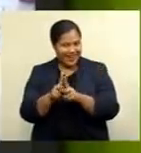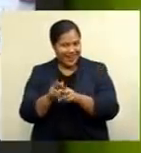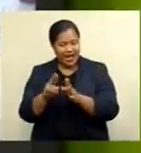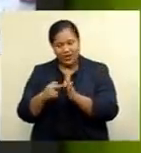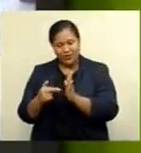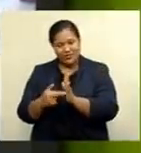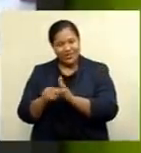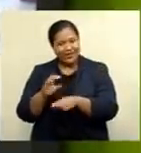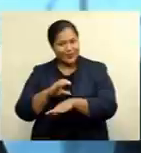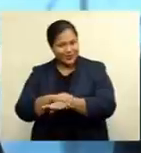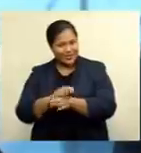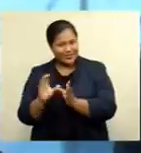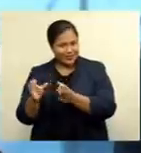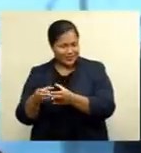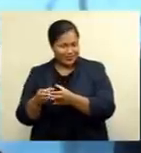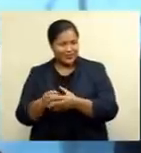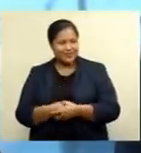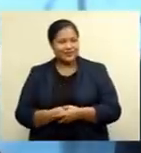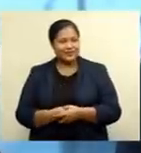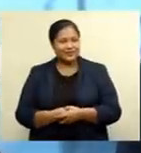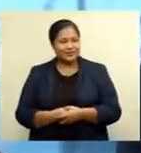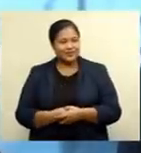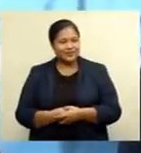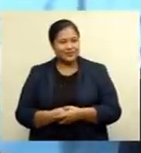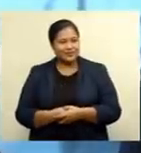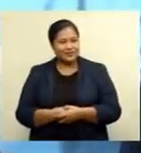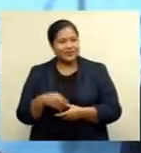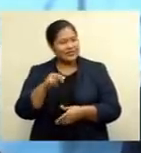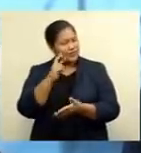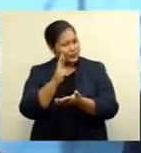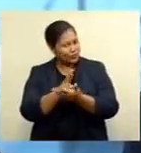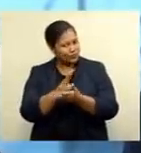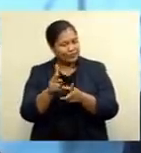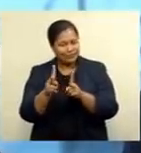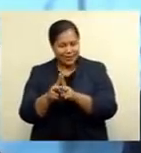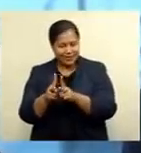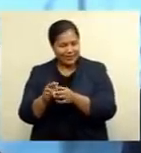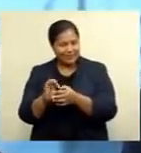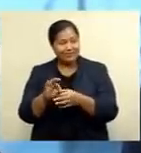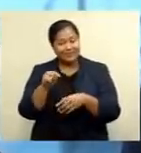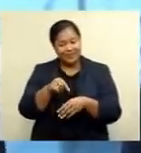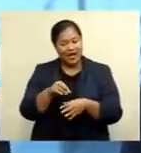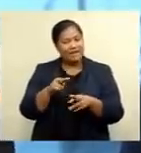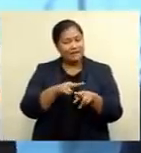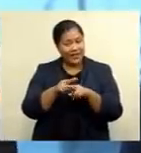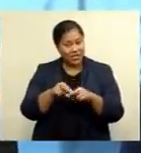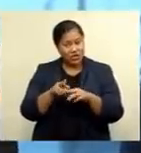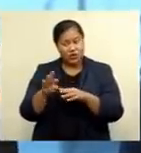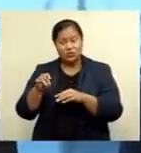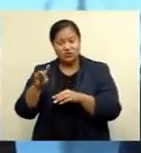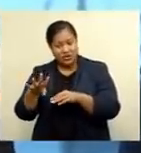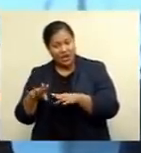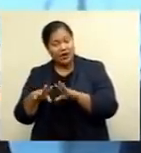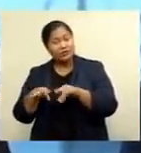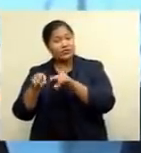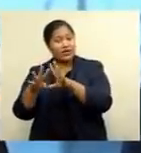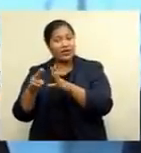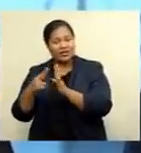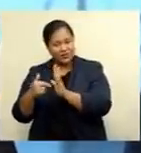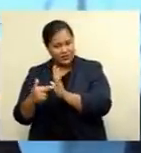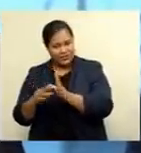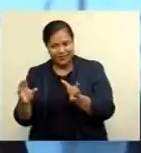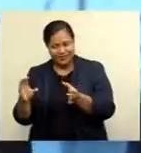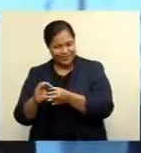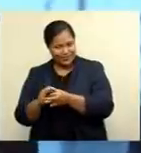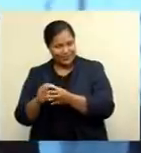police forces. Already this has been a true partnership between Fiji, Australia and New Zealand, with a lot of